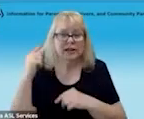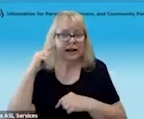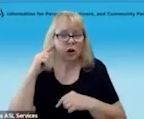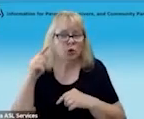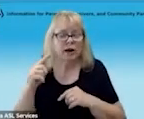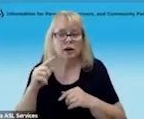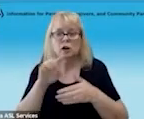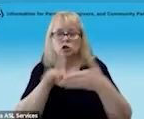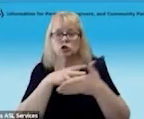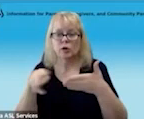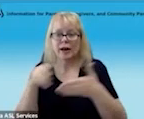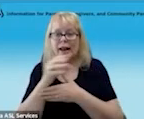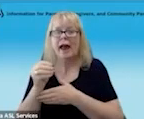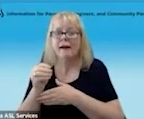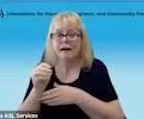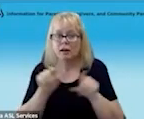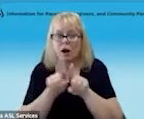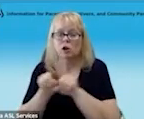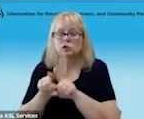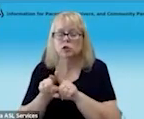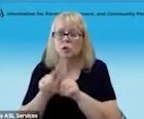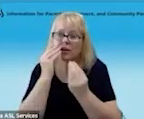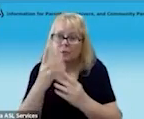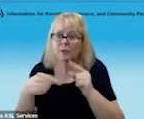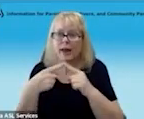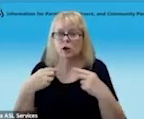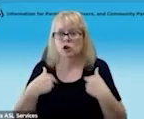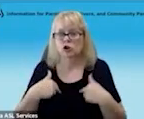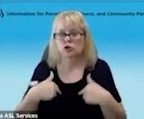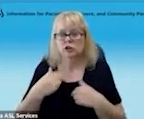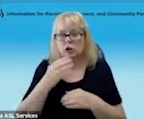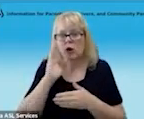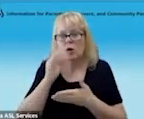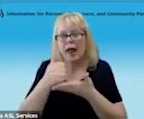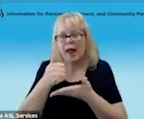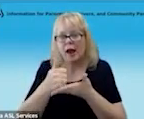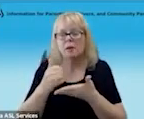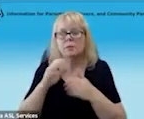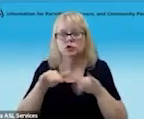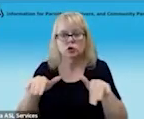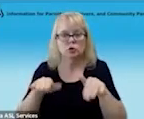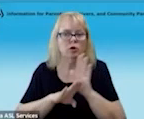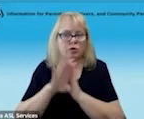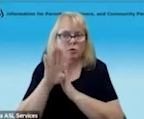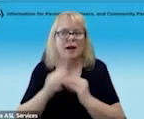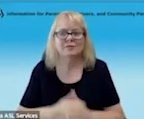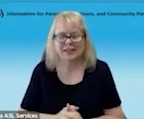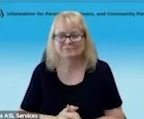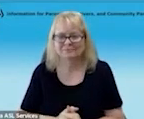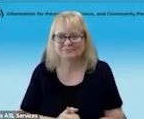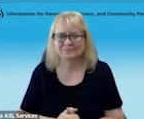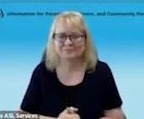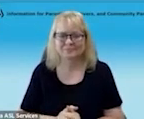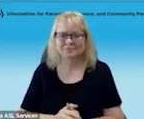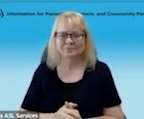to receive routine childhood vaccines, screenings for a variety of issues, including developmental and vision screening, and families and children to get